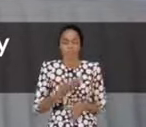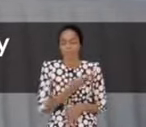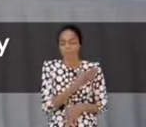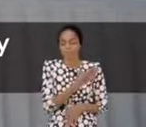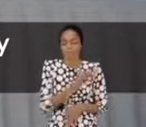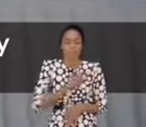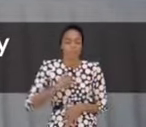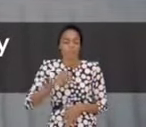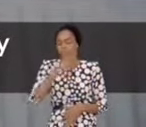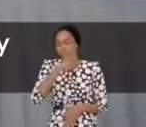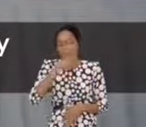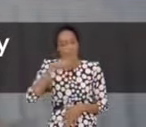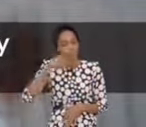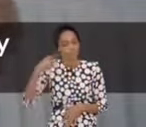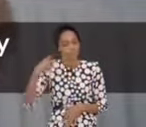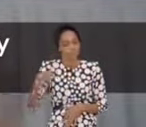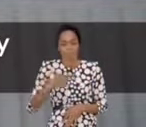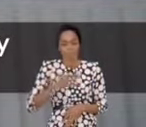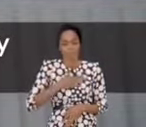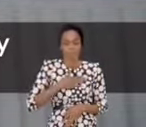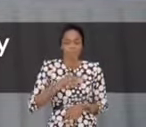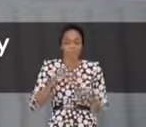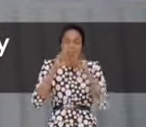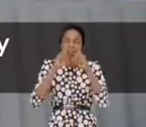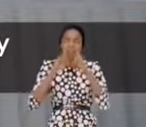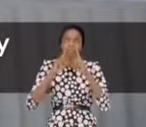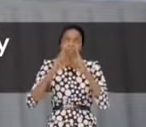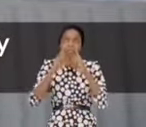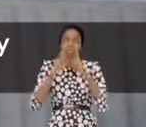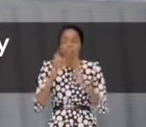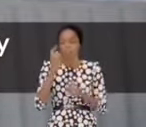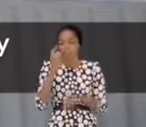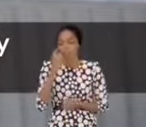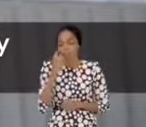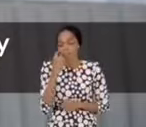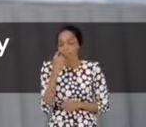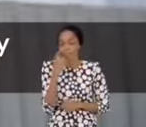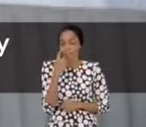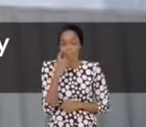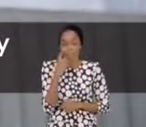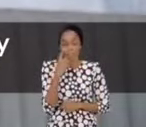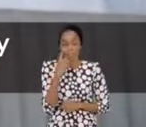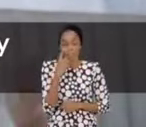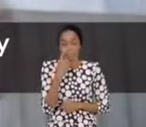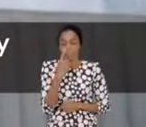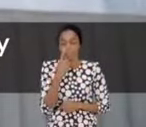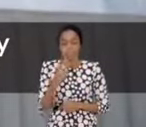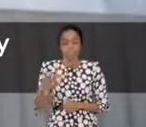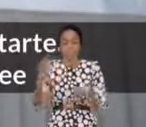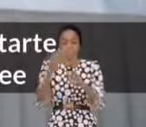joy, and dry my weeping eyes.